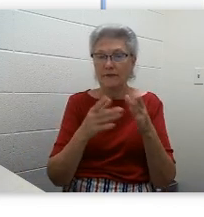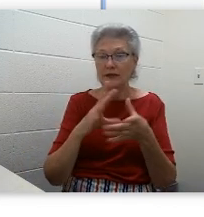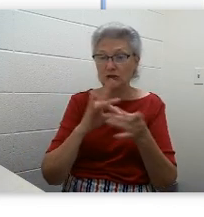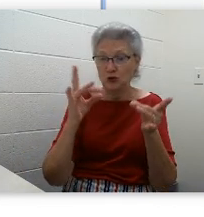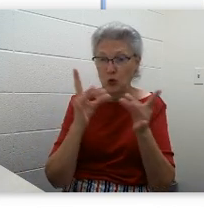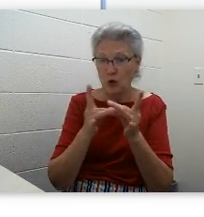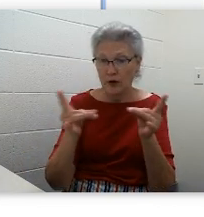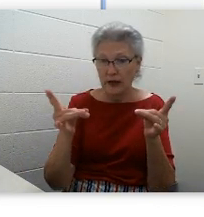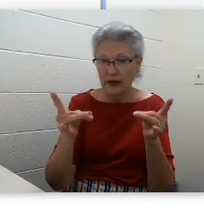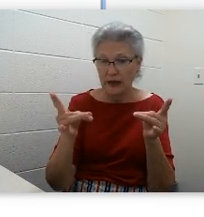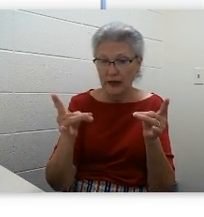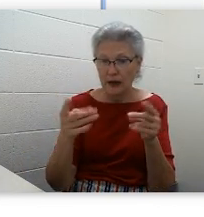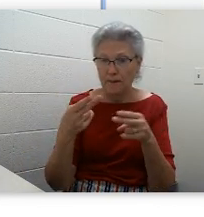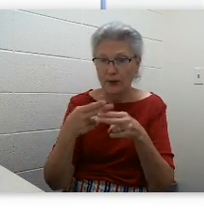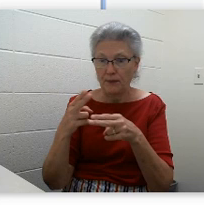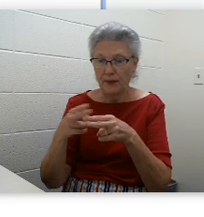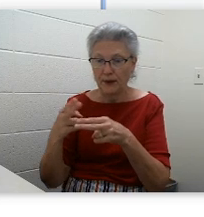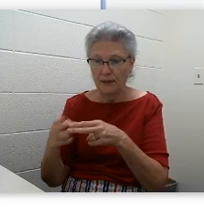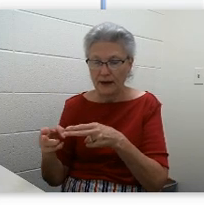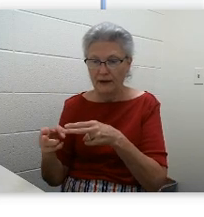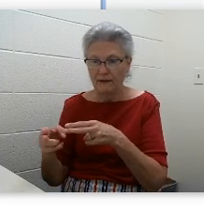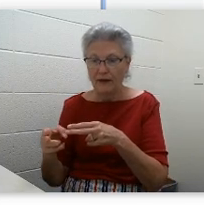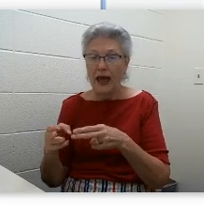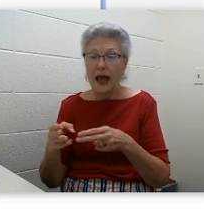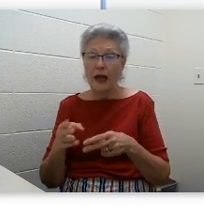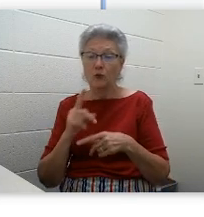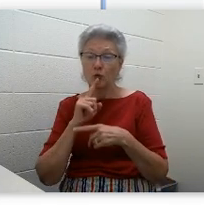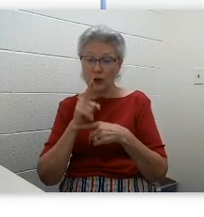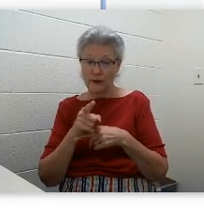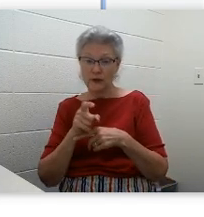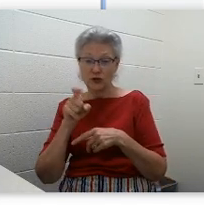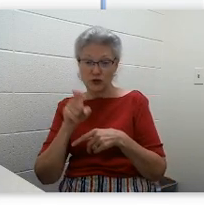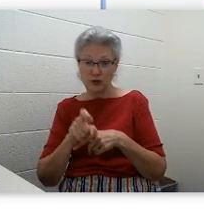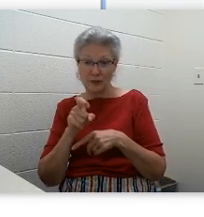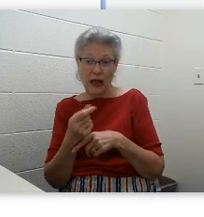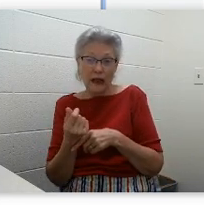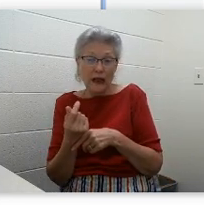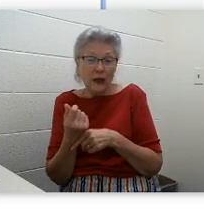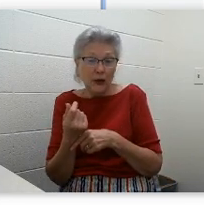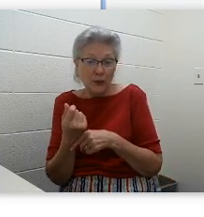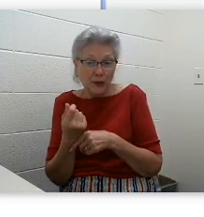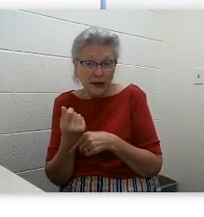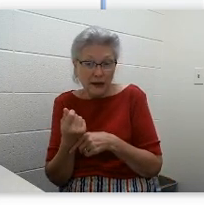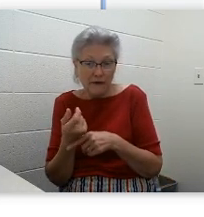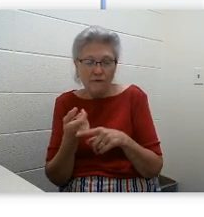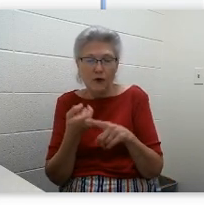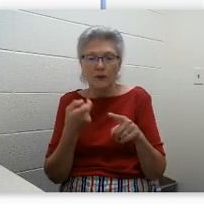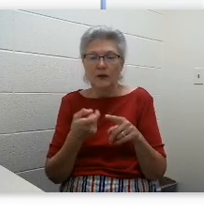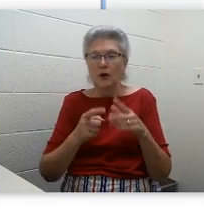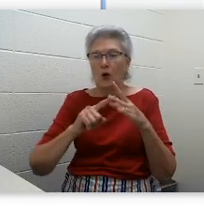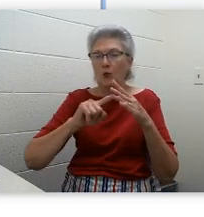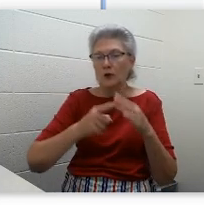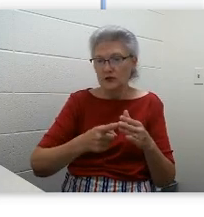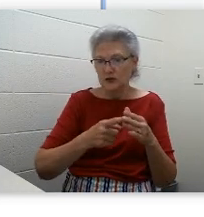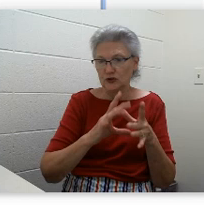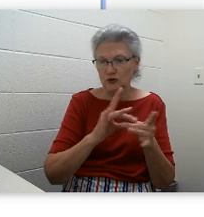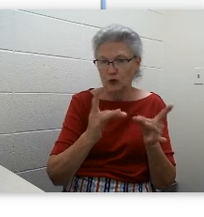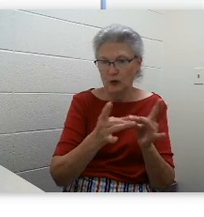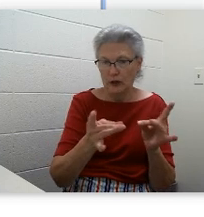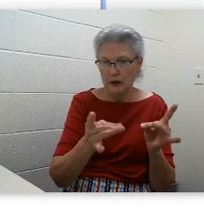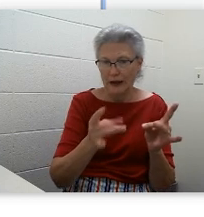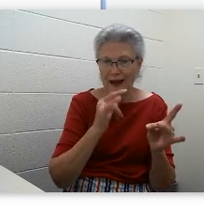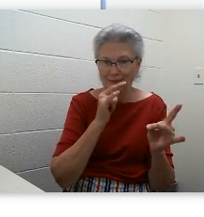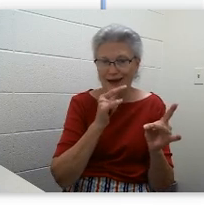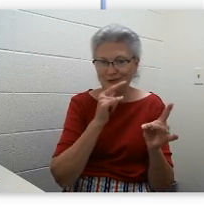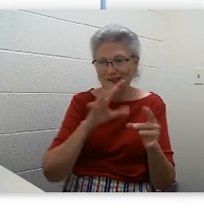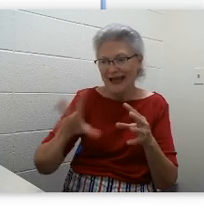of what was already in the story. And honestly, there should be a little bit from the original story, because I'm not